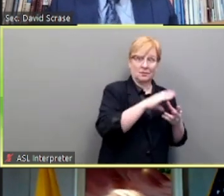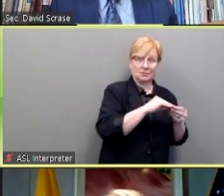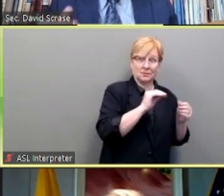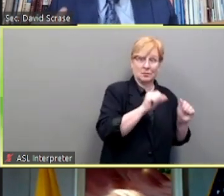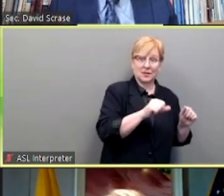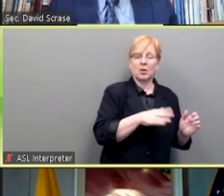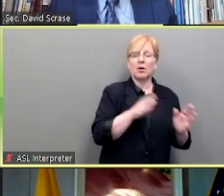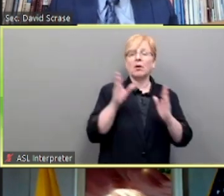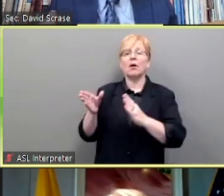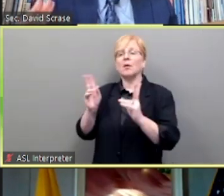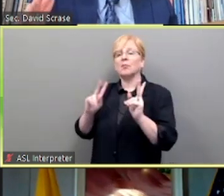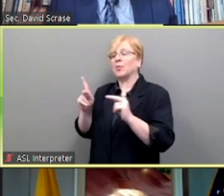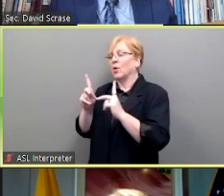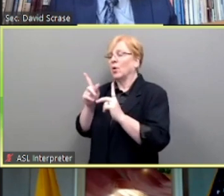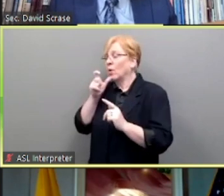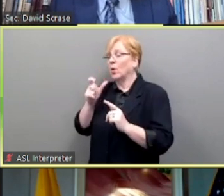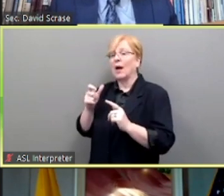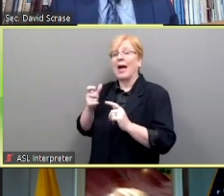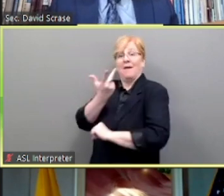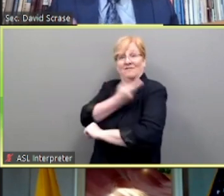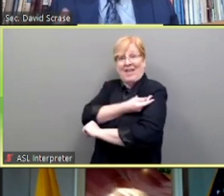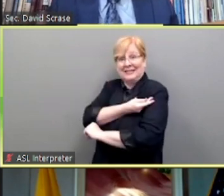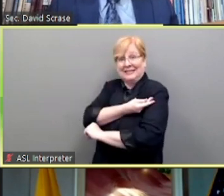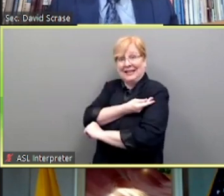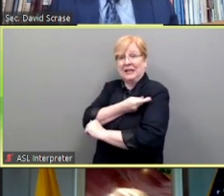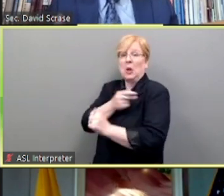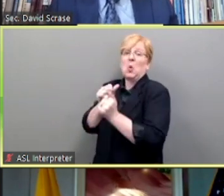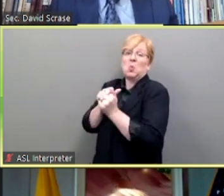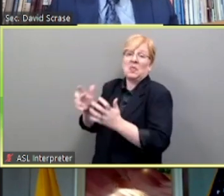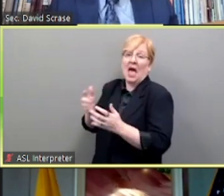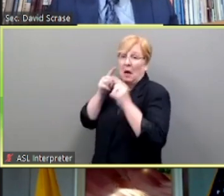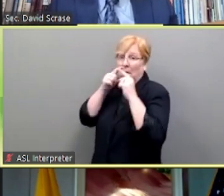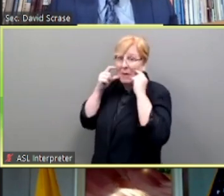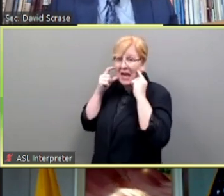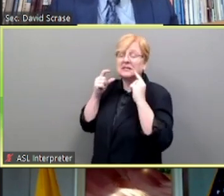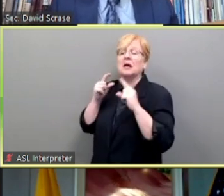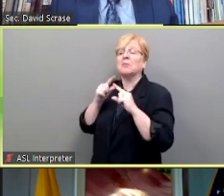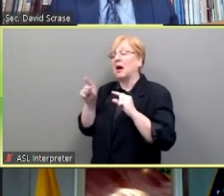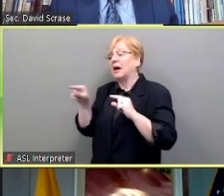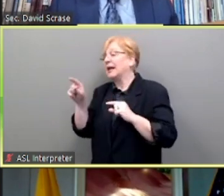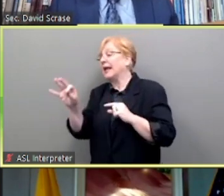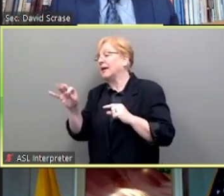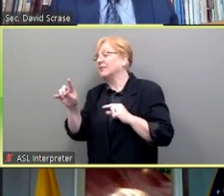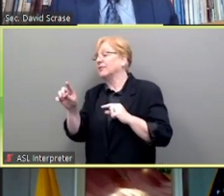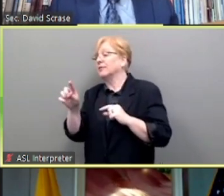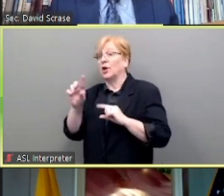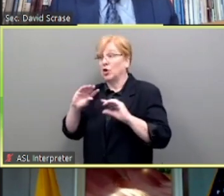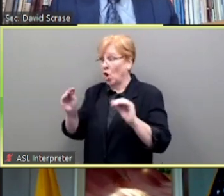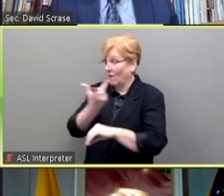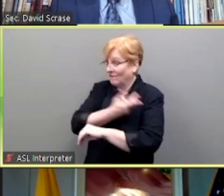unmasked and the unvaccinated people mask. And the unvaccinated only model,